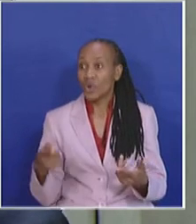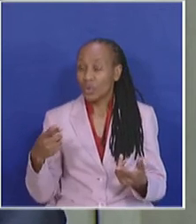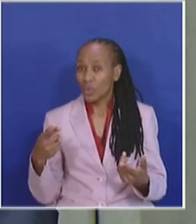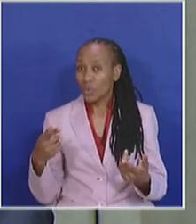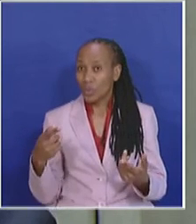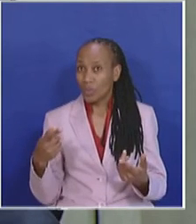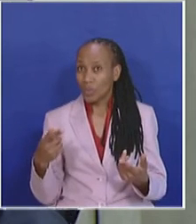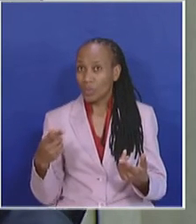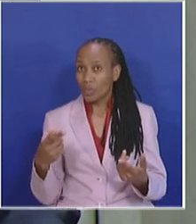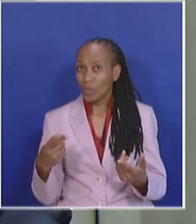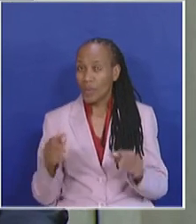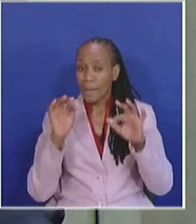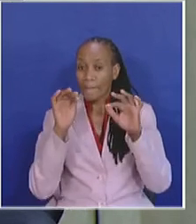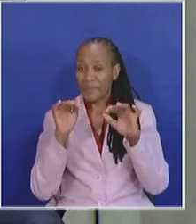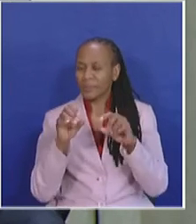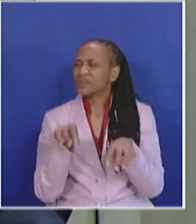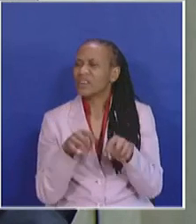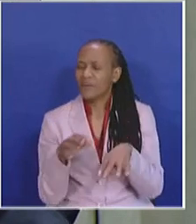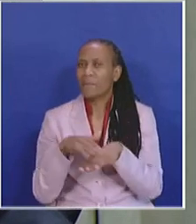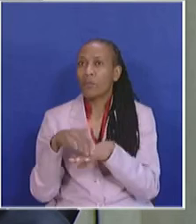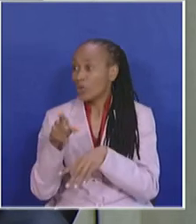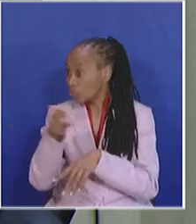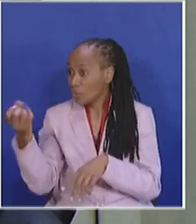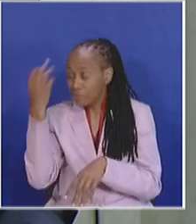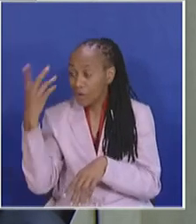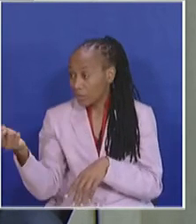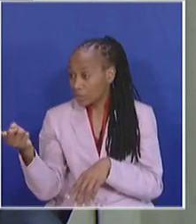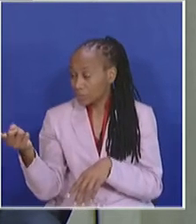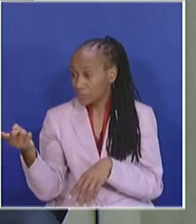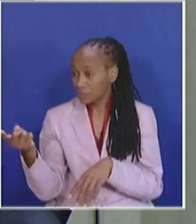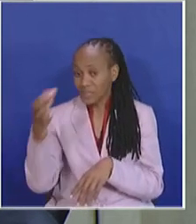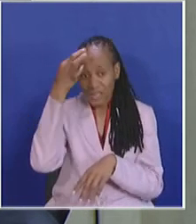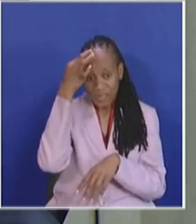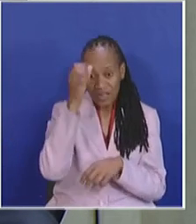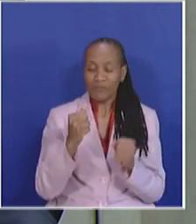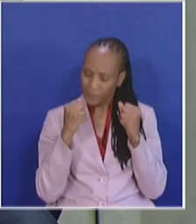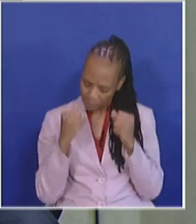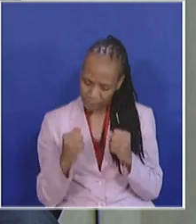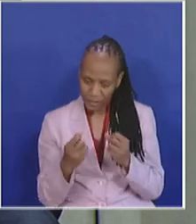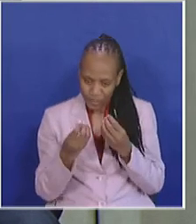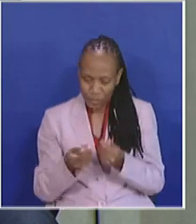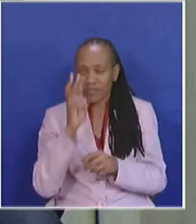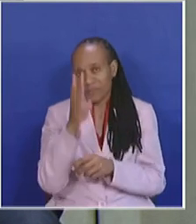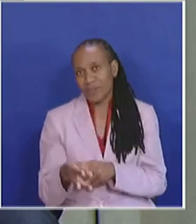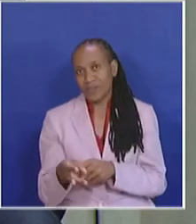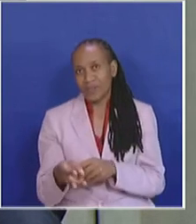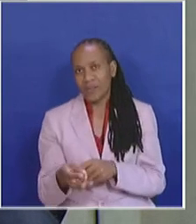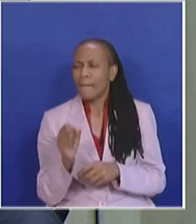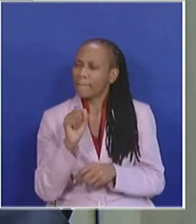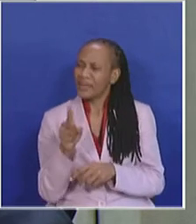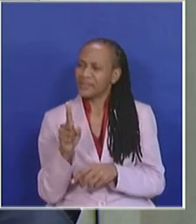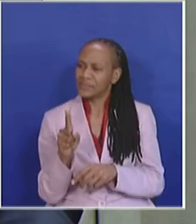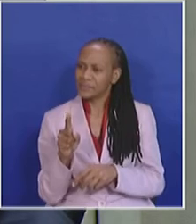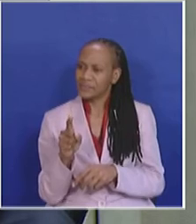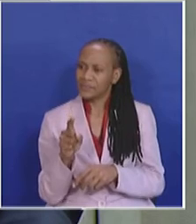for overcharging the public. Have you forgotten so quickly the government stands in dealing with this? But what is not